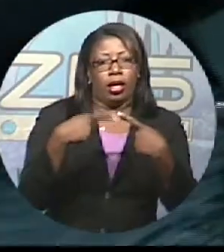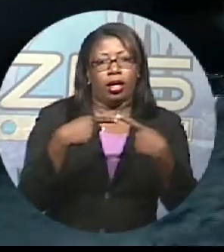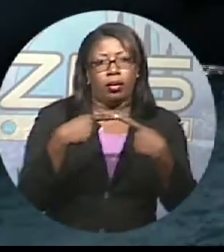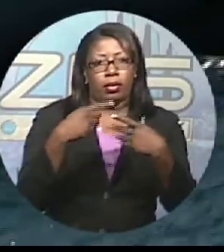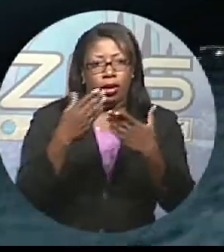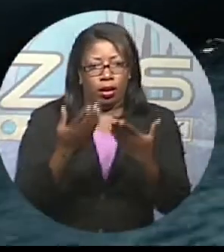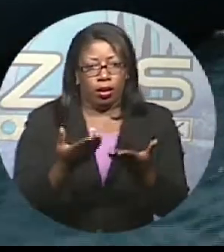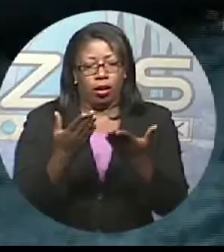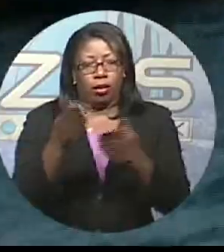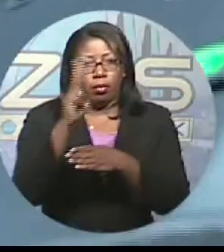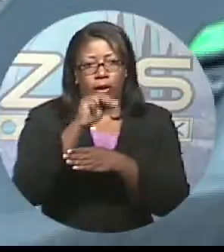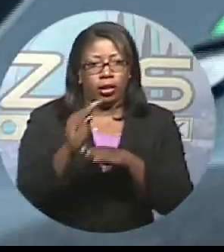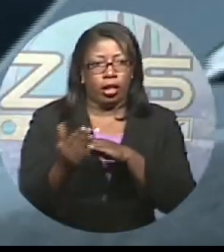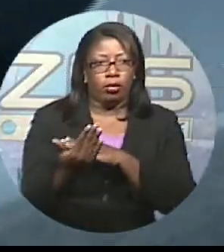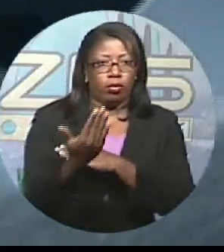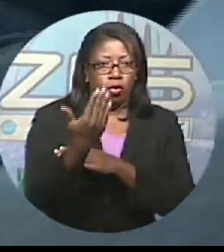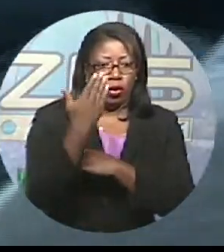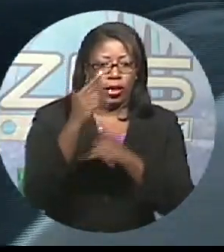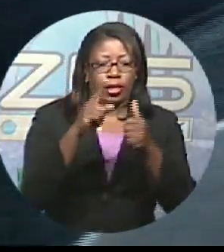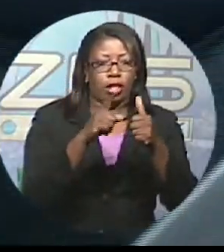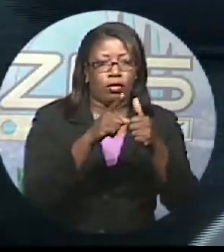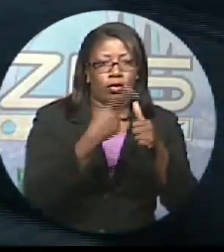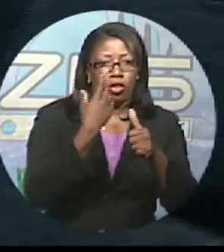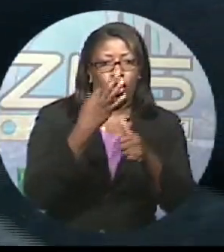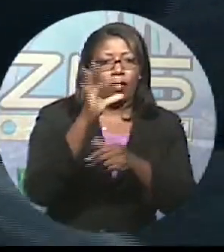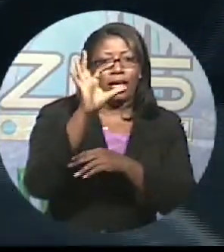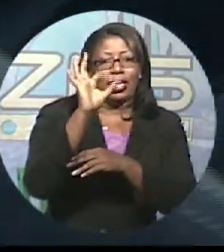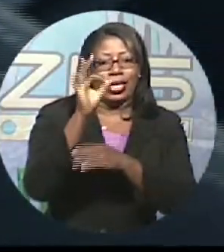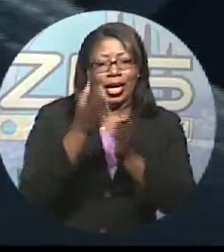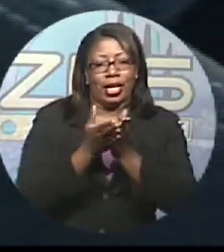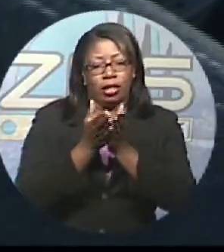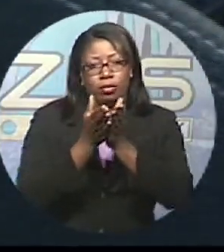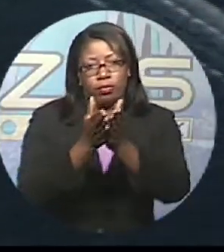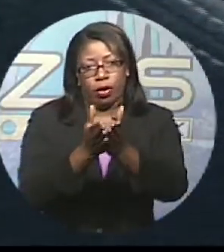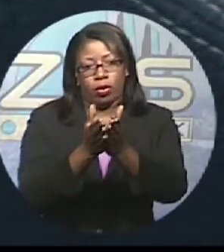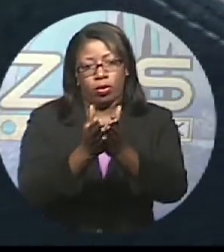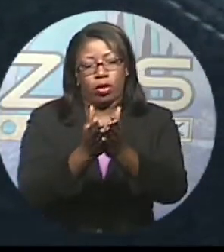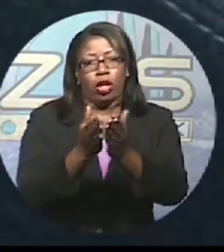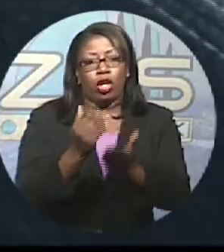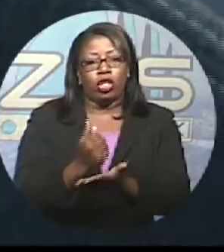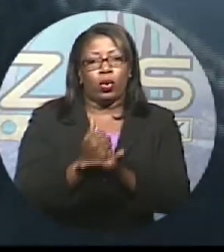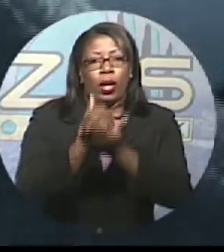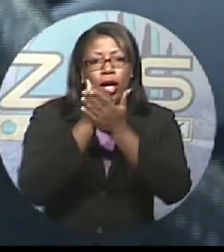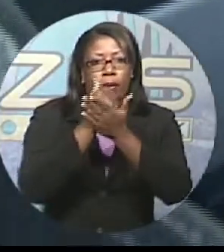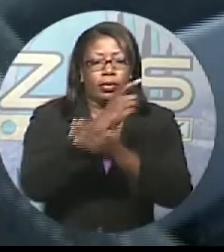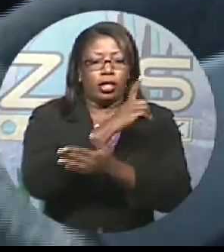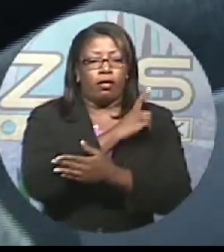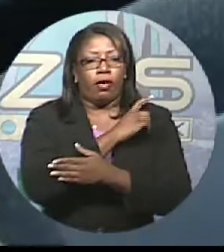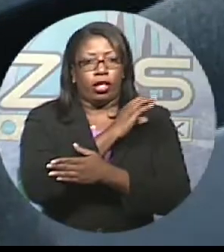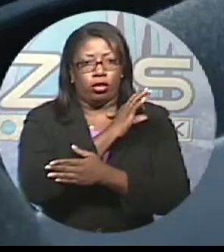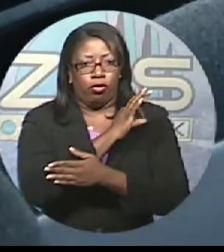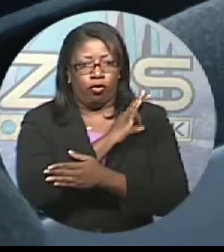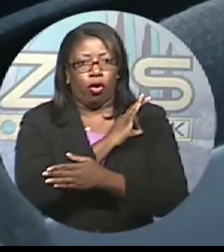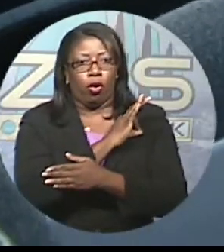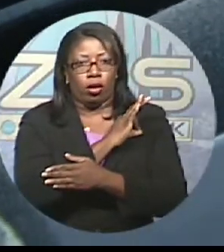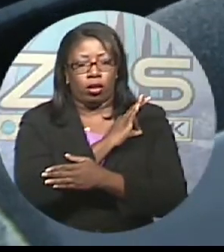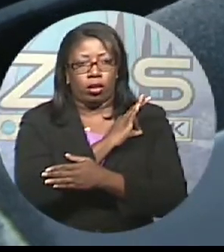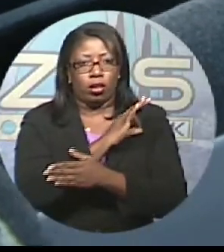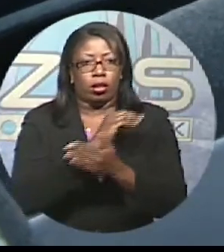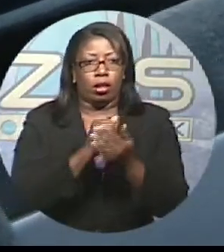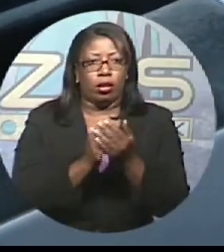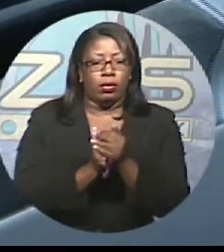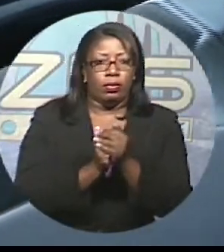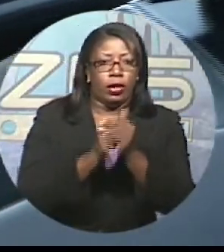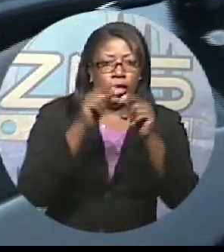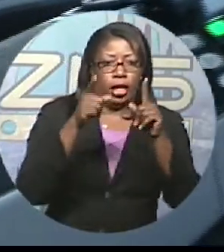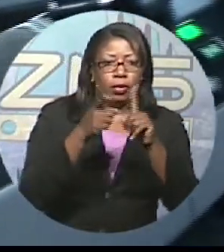Wharf Monday morning, the first of 9 vessels expected to strengthen the Royal Bahamas Defense Force's border protection capabilities with